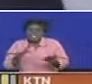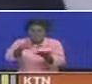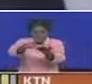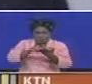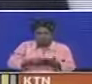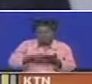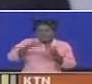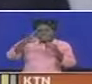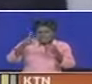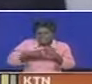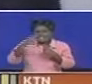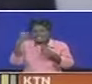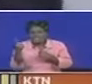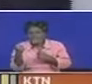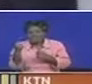bilioni 65